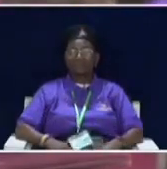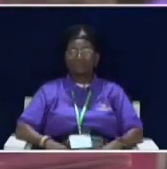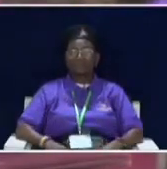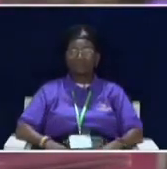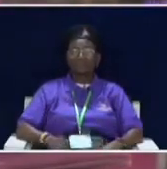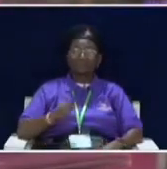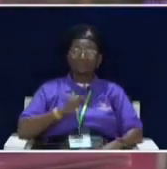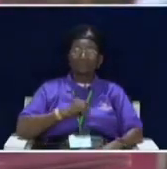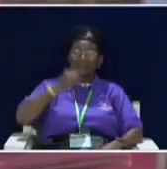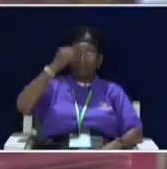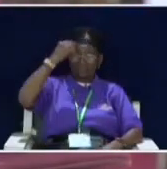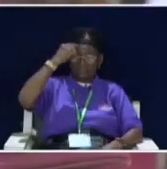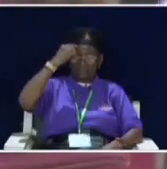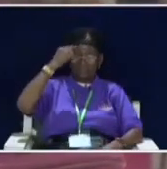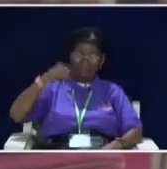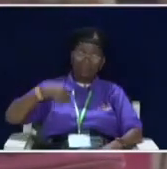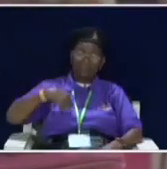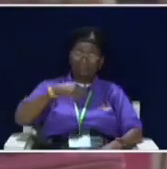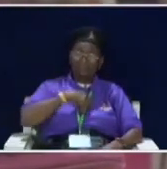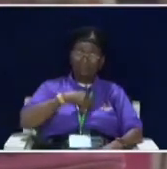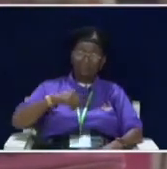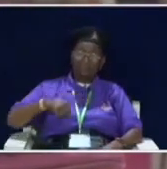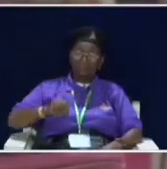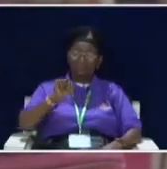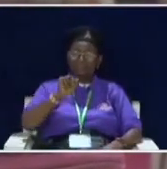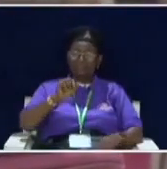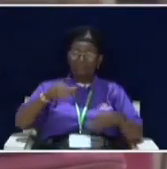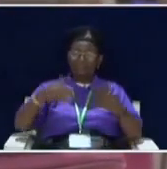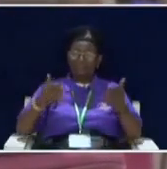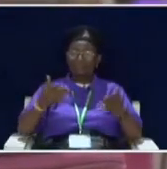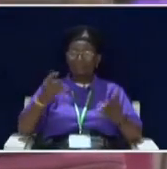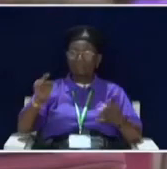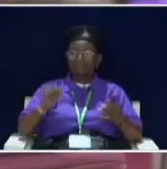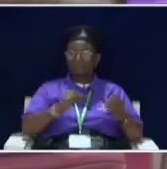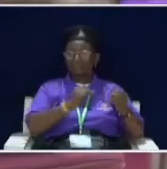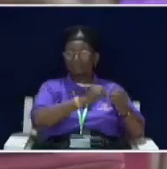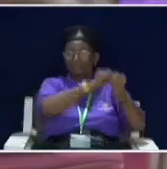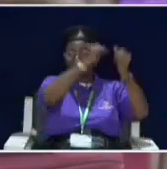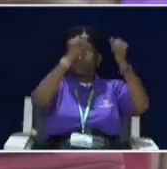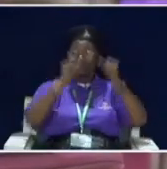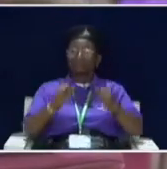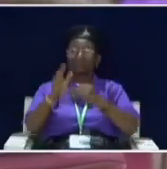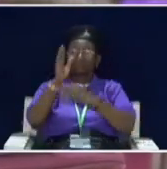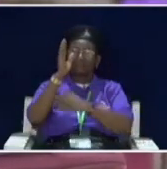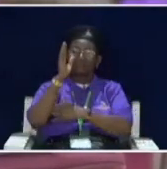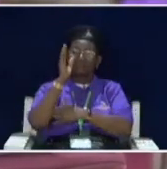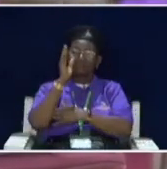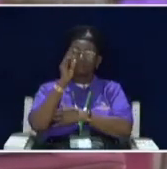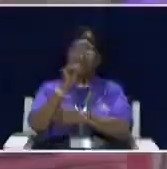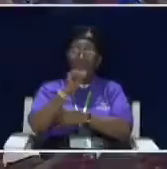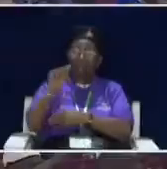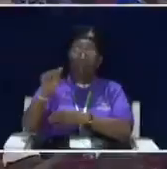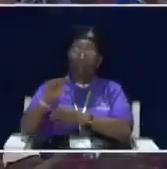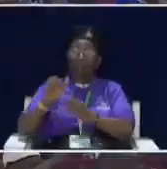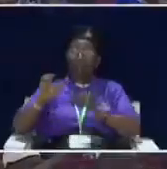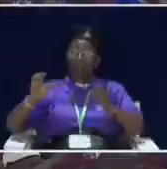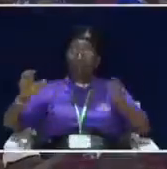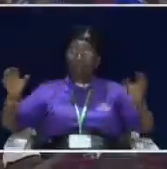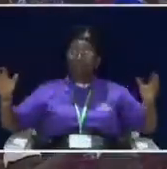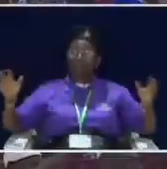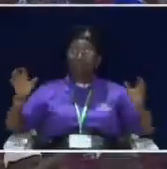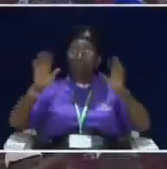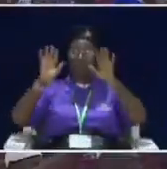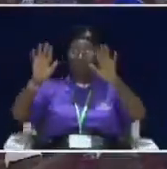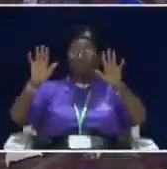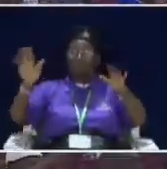I think we should give the Almighty God a big round of applause for the choir. Eje apatewo nla fun Oluwa fun